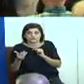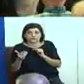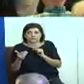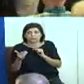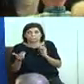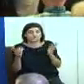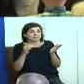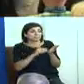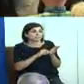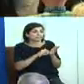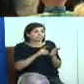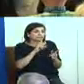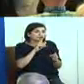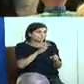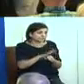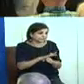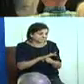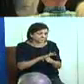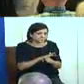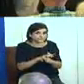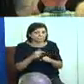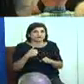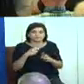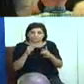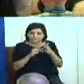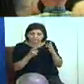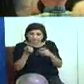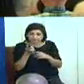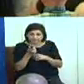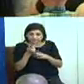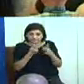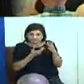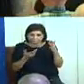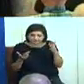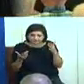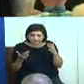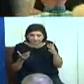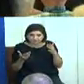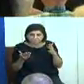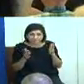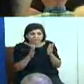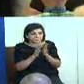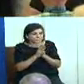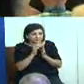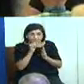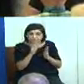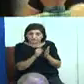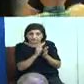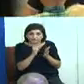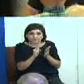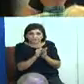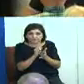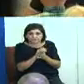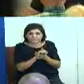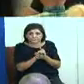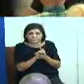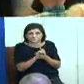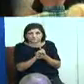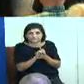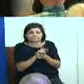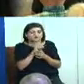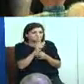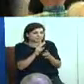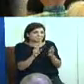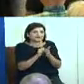re-invite. So I'm just going to read a little something. Don't worry, my prayer ain't scripted. I